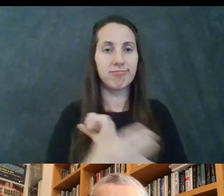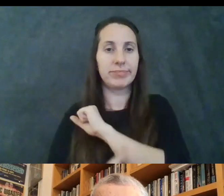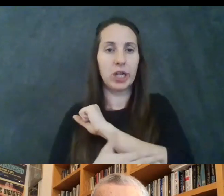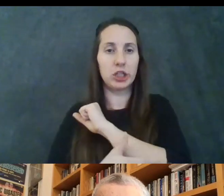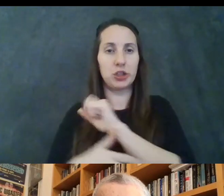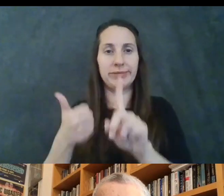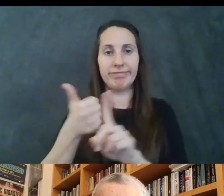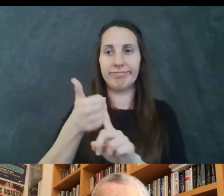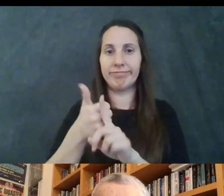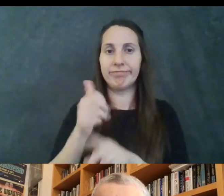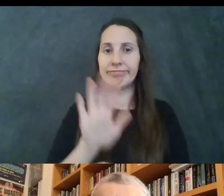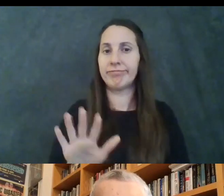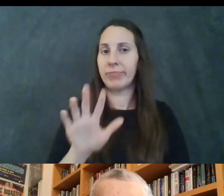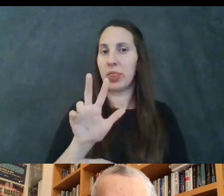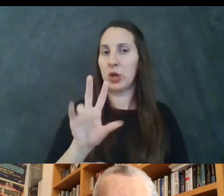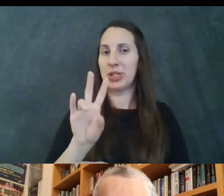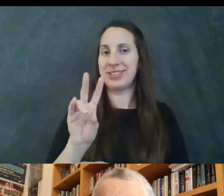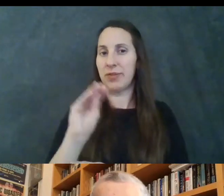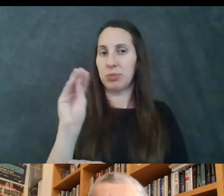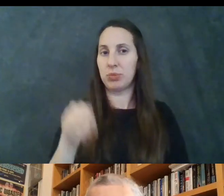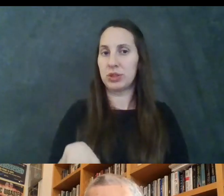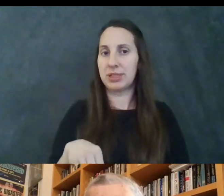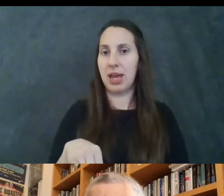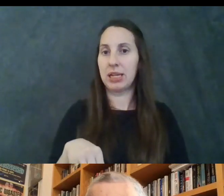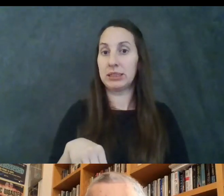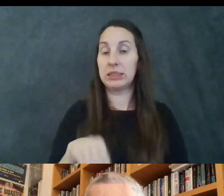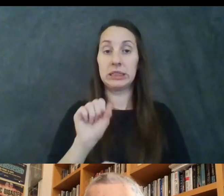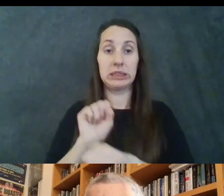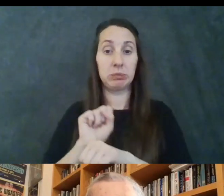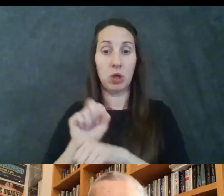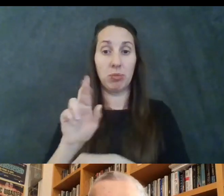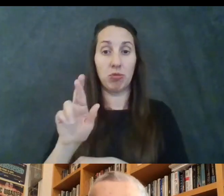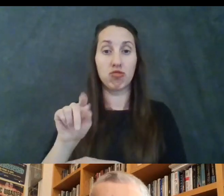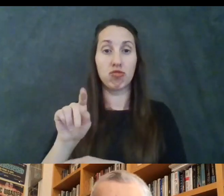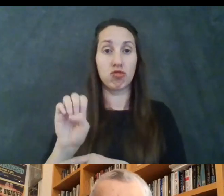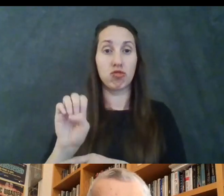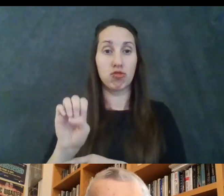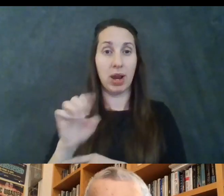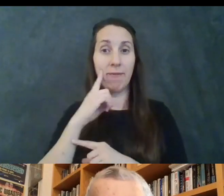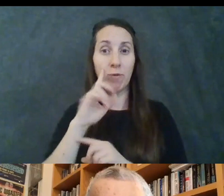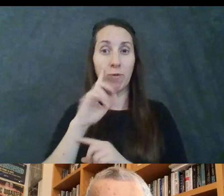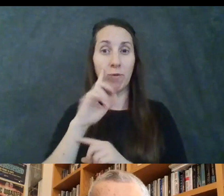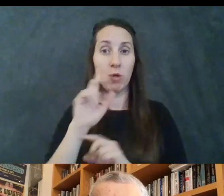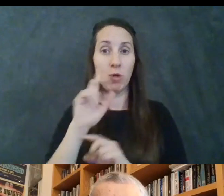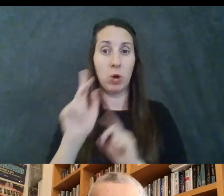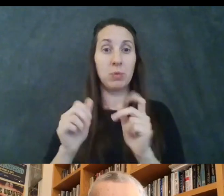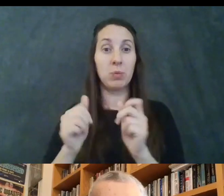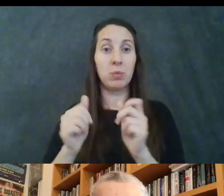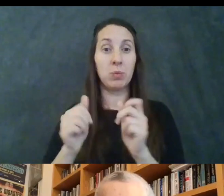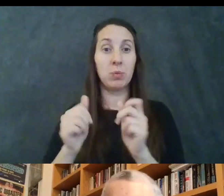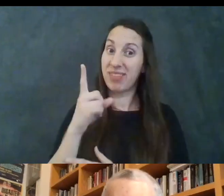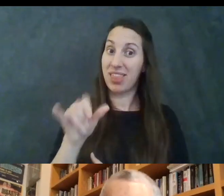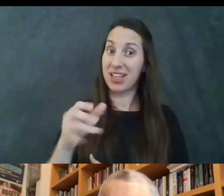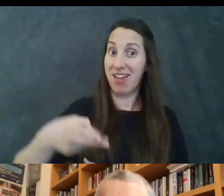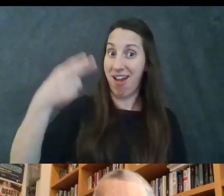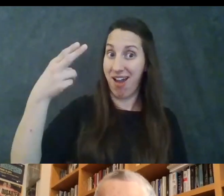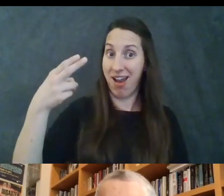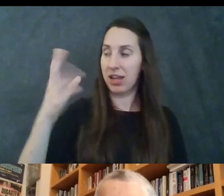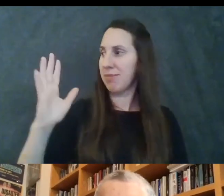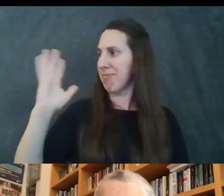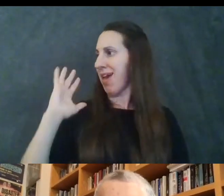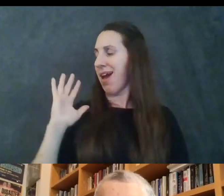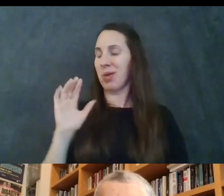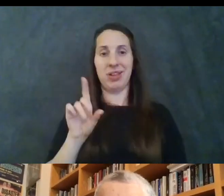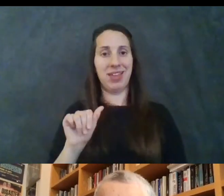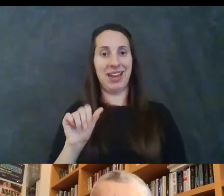a 37% employment rate for persons with disabilities, which was at an all-time high. Back when Kurt and I did the ADA,